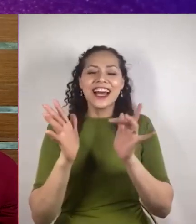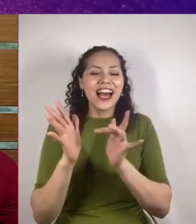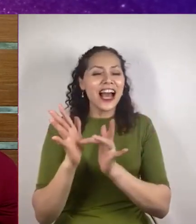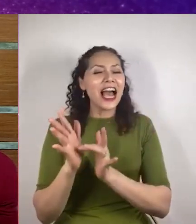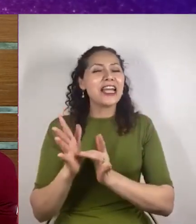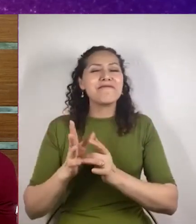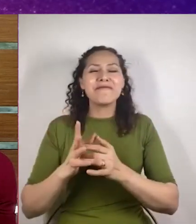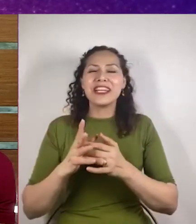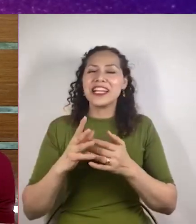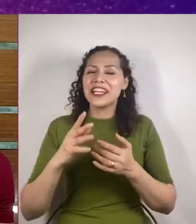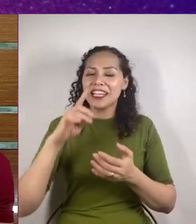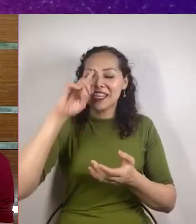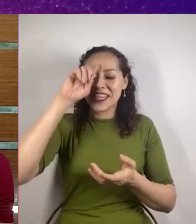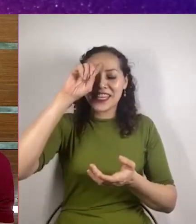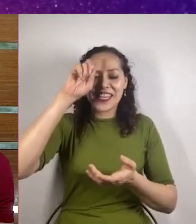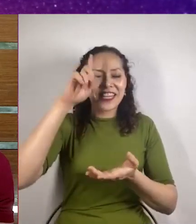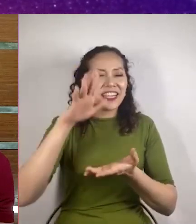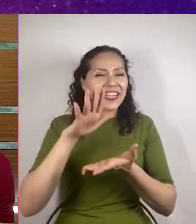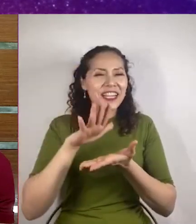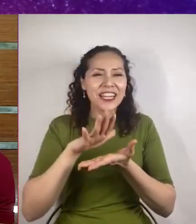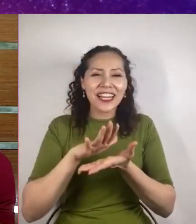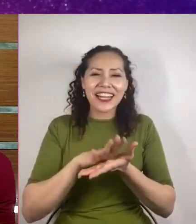Jesus, I